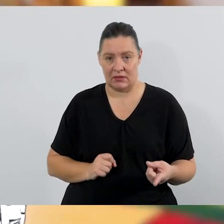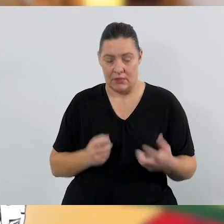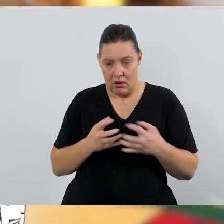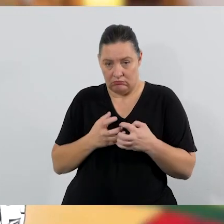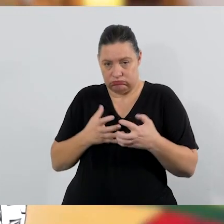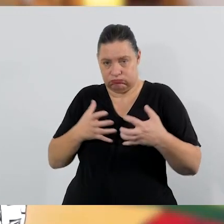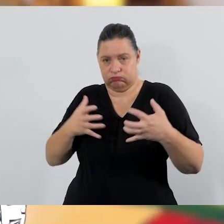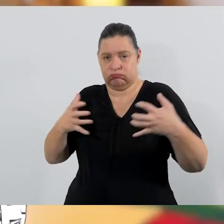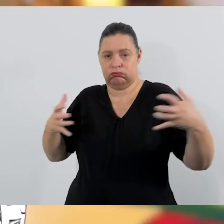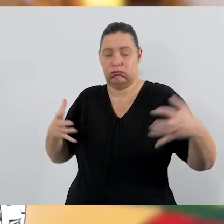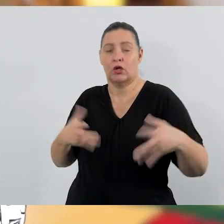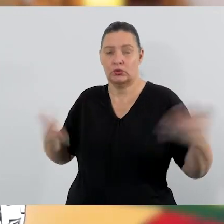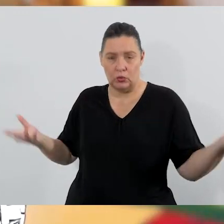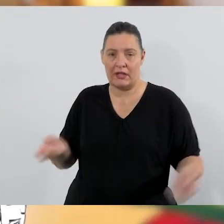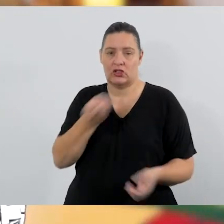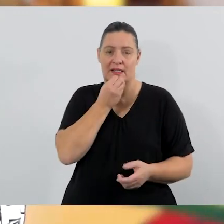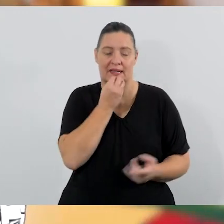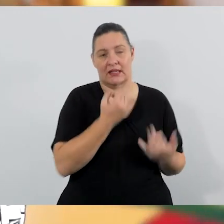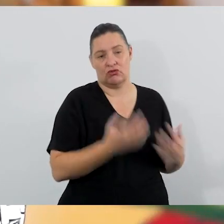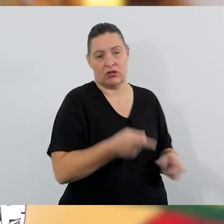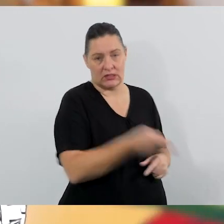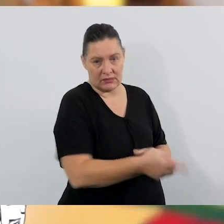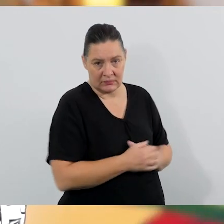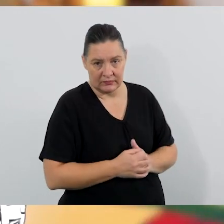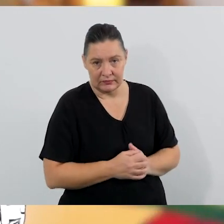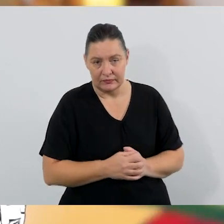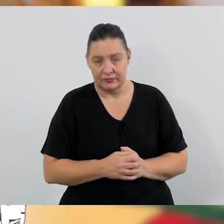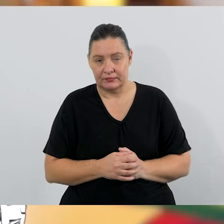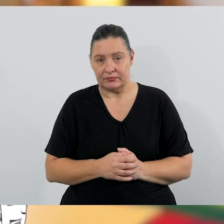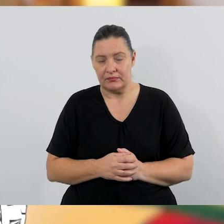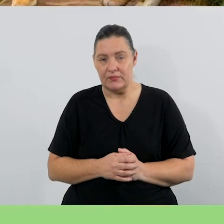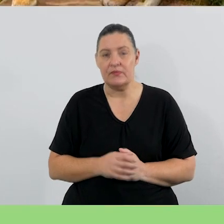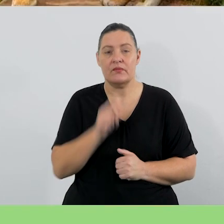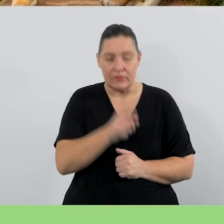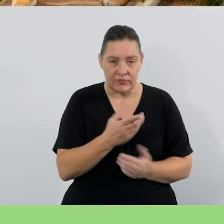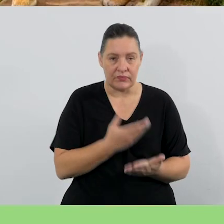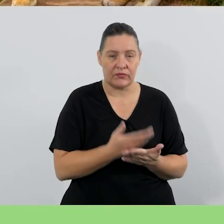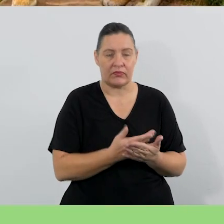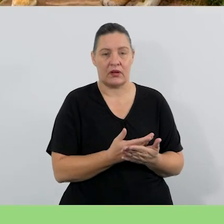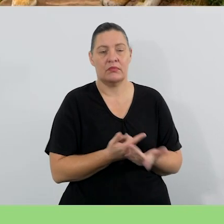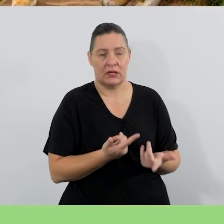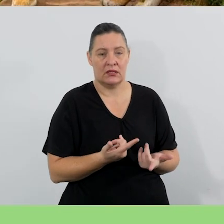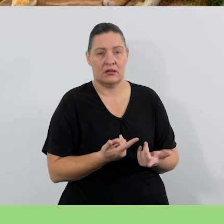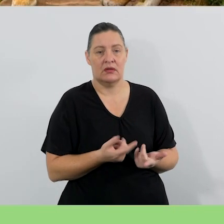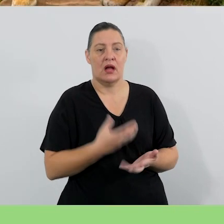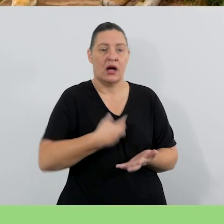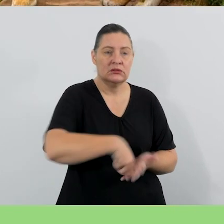them. So there will be an overload on animals that eat the producers, which could then lead